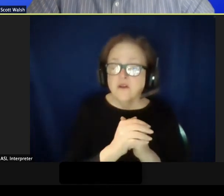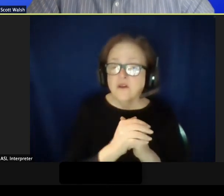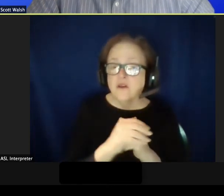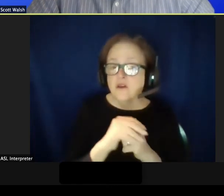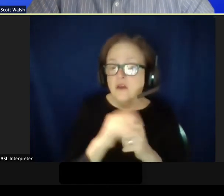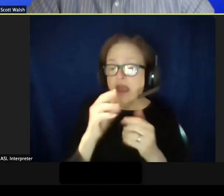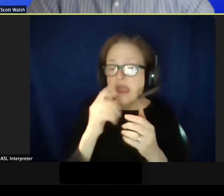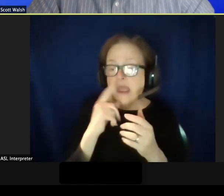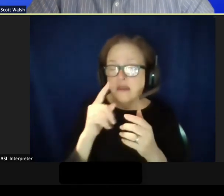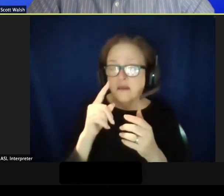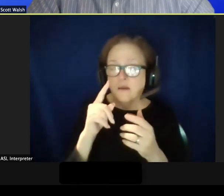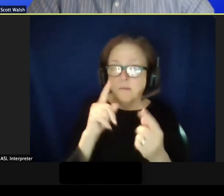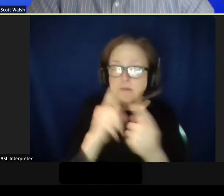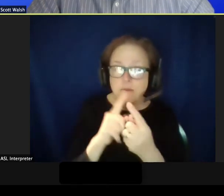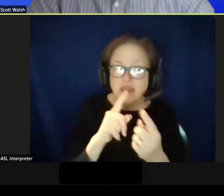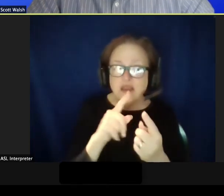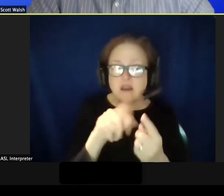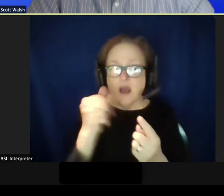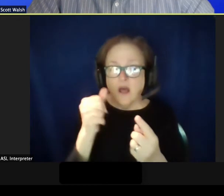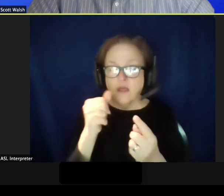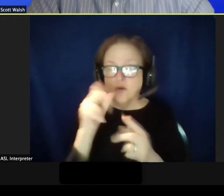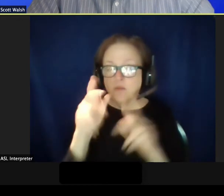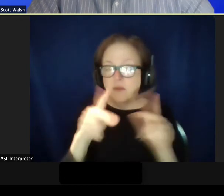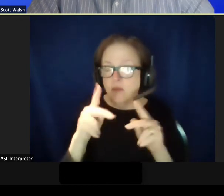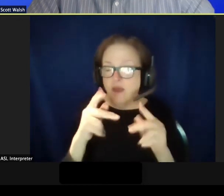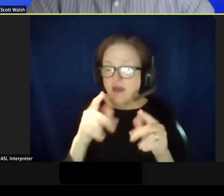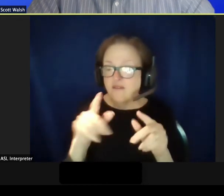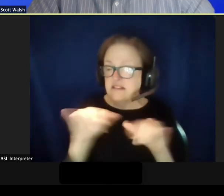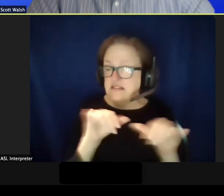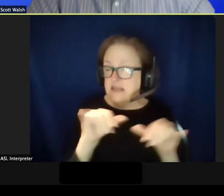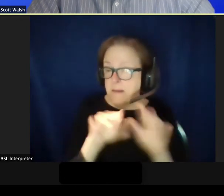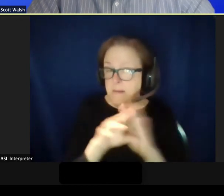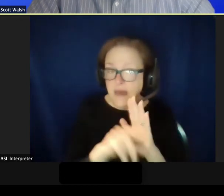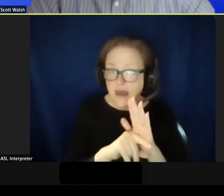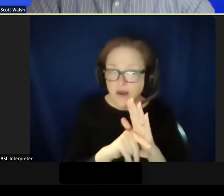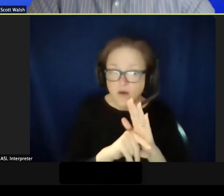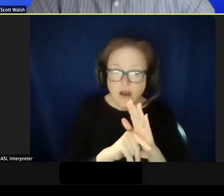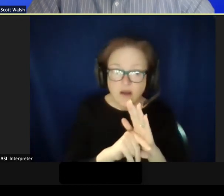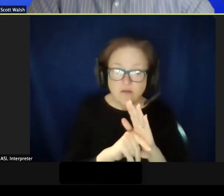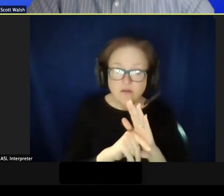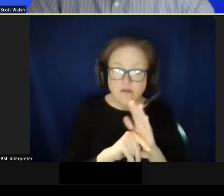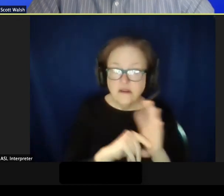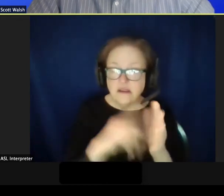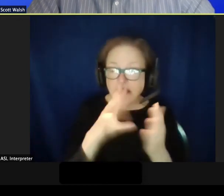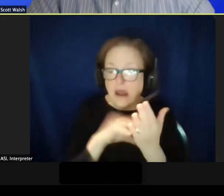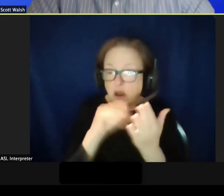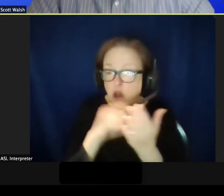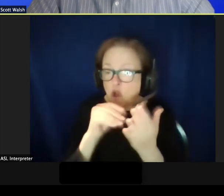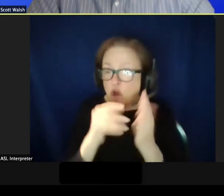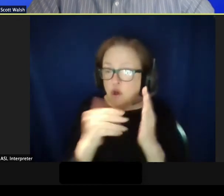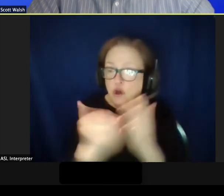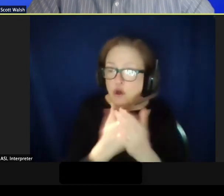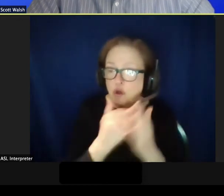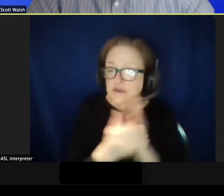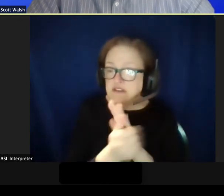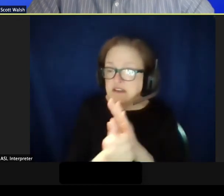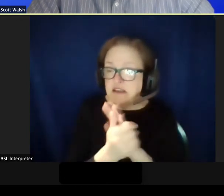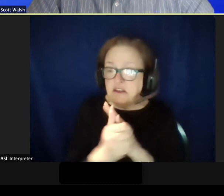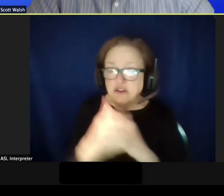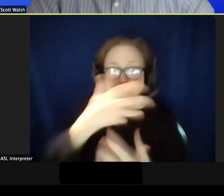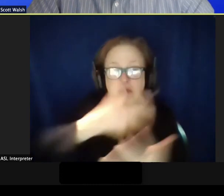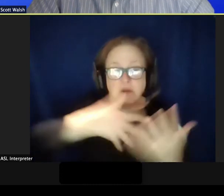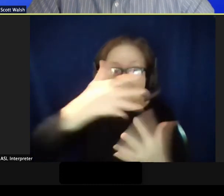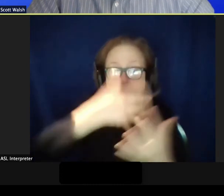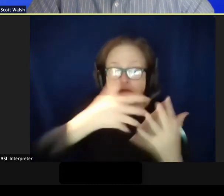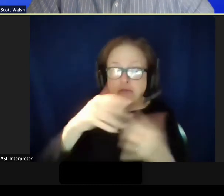with others that have similar interests and backgrounds, develop skills from incidental learning. These skills can result in the